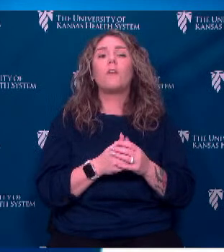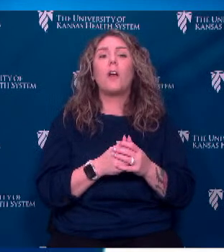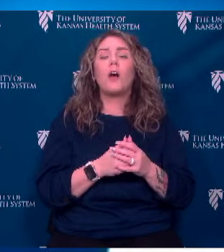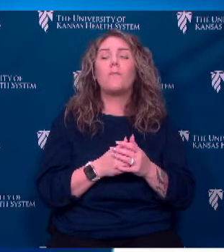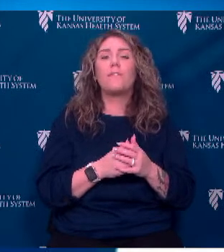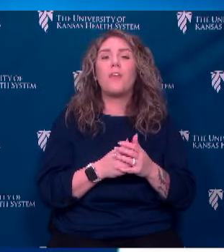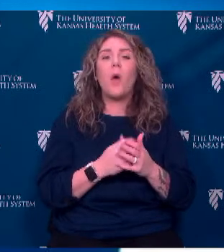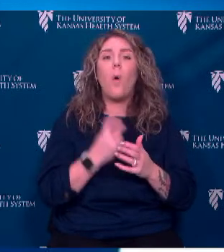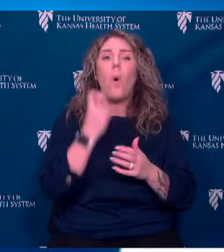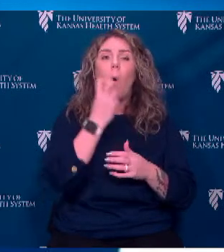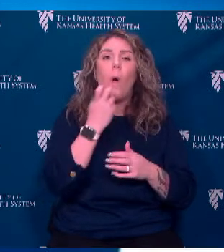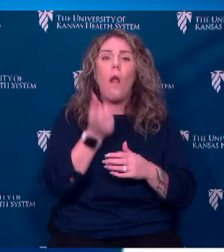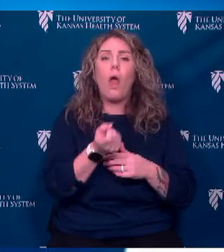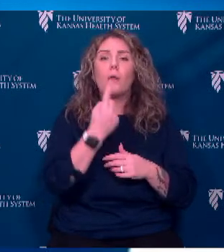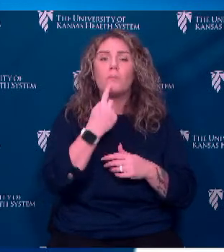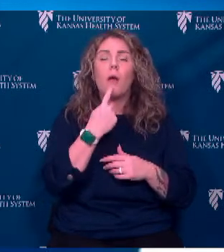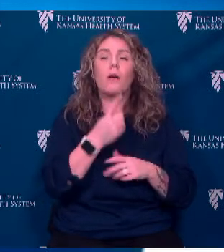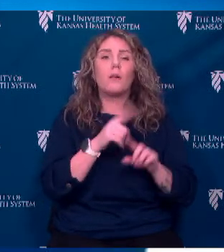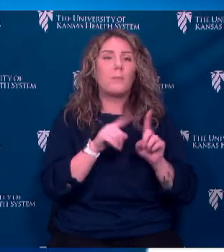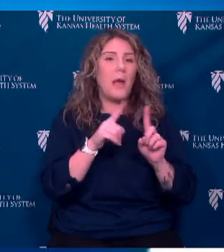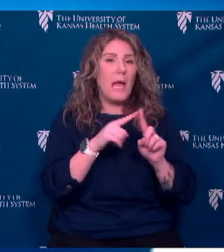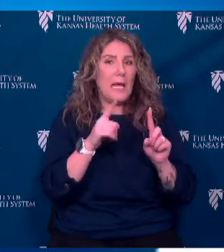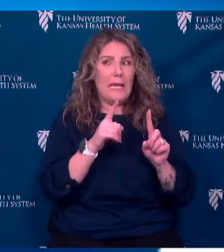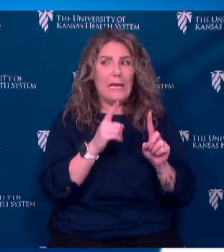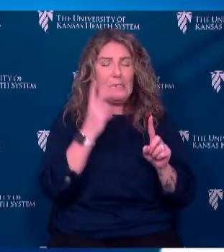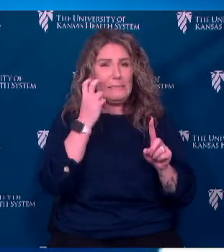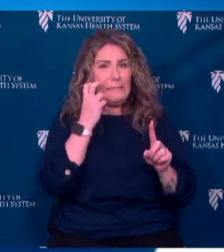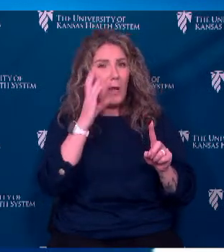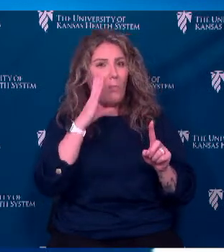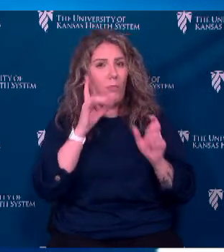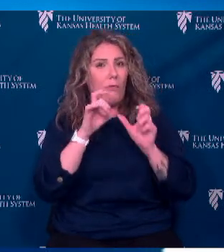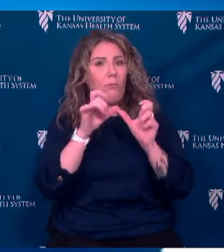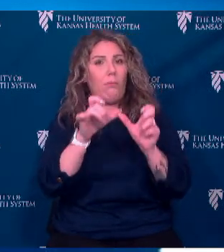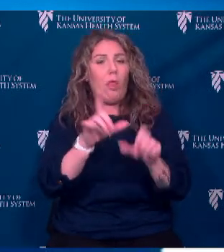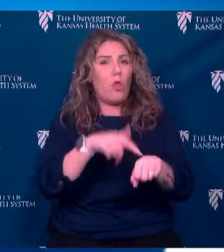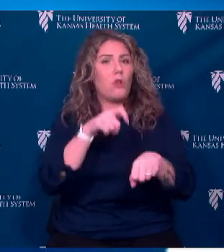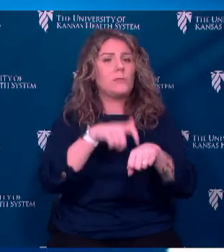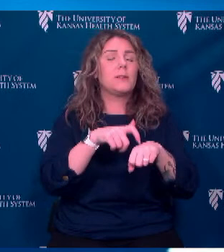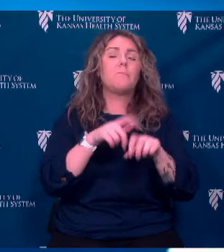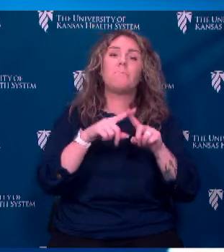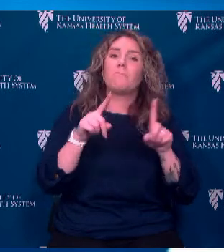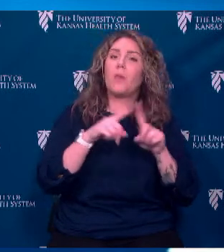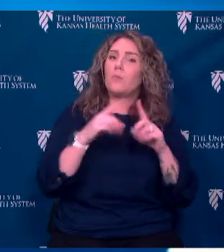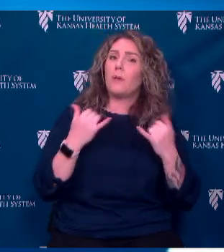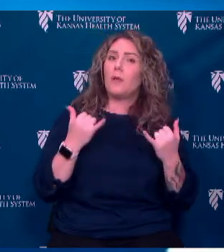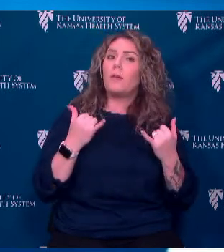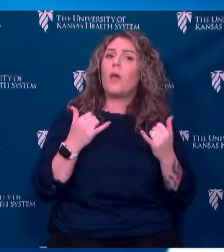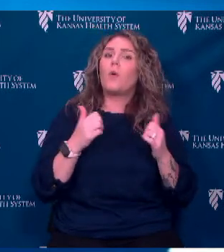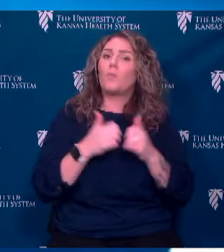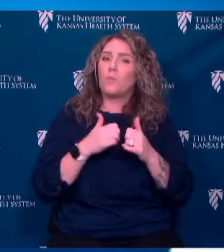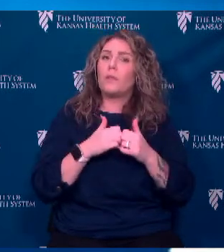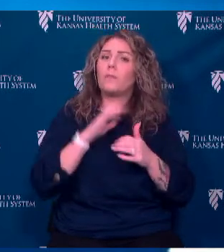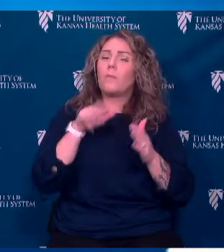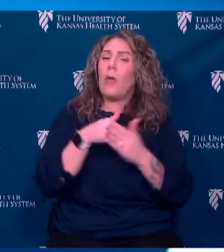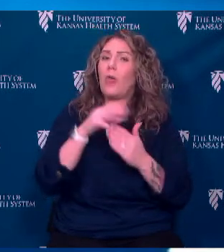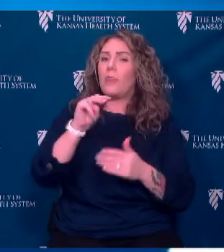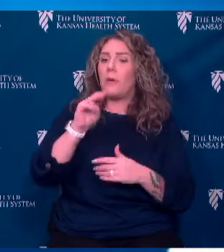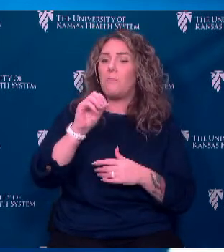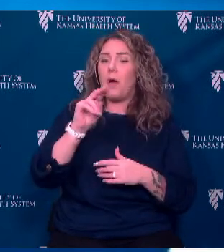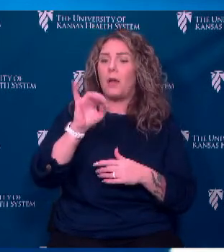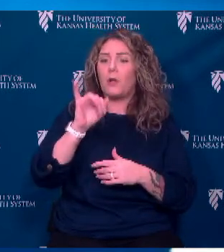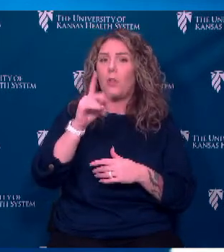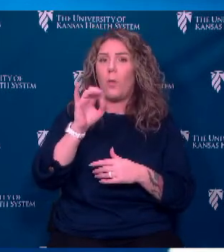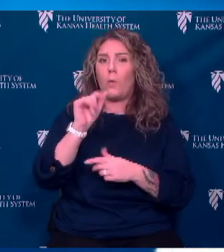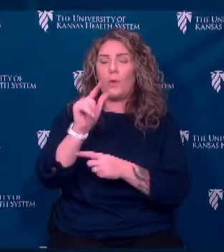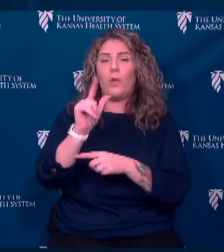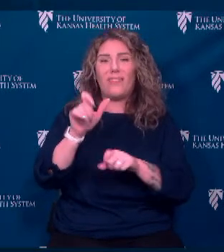agents, but I doubt that will last very long. But right now we're sitting okay with the monoclonals out here. Great. That has